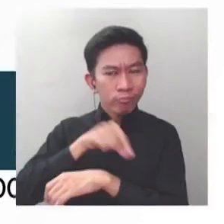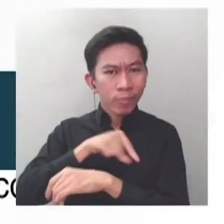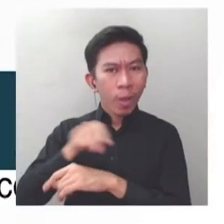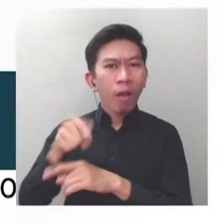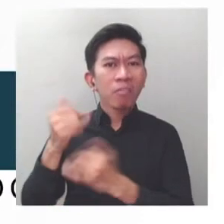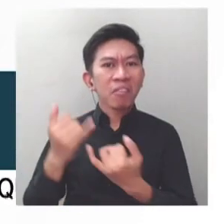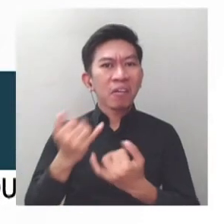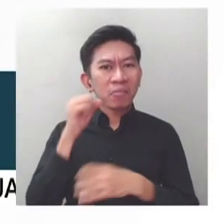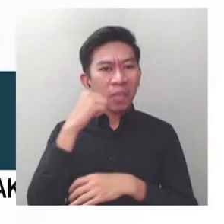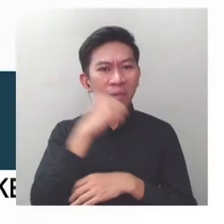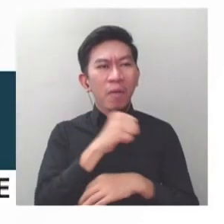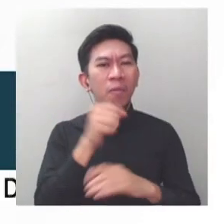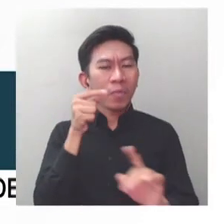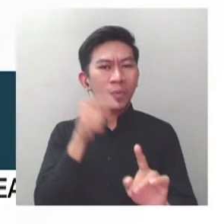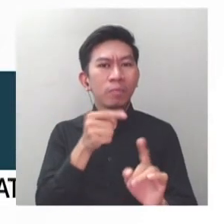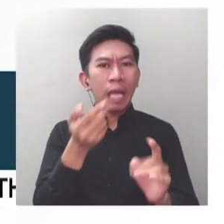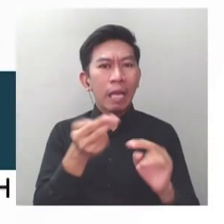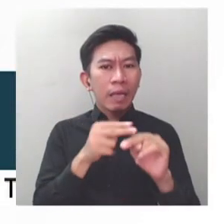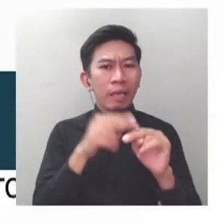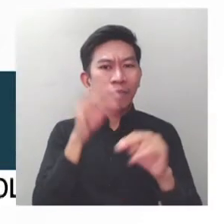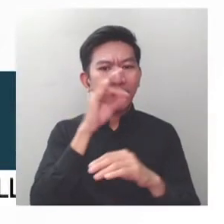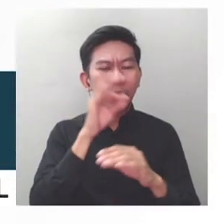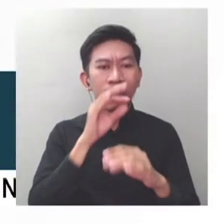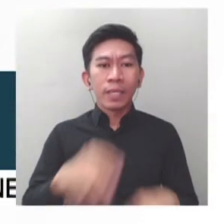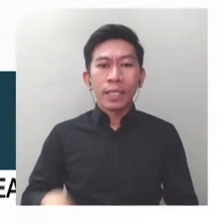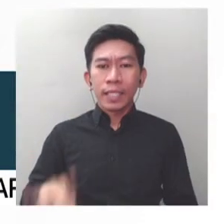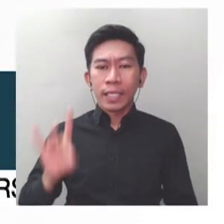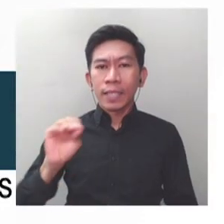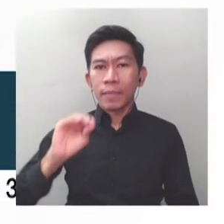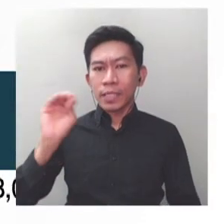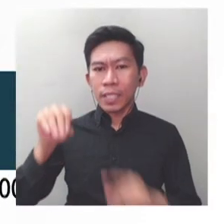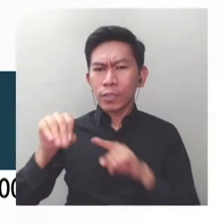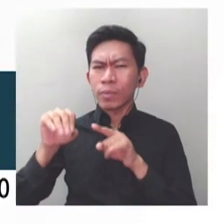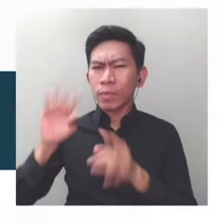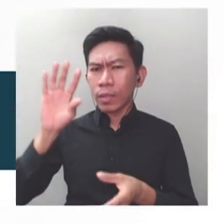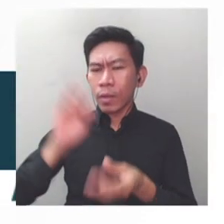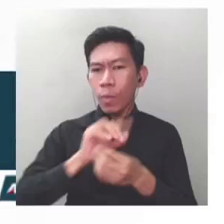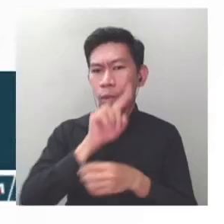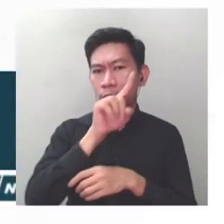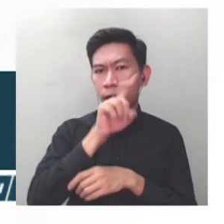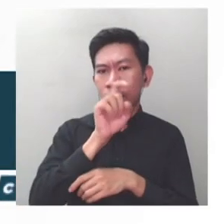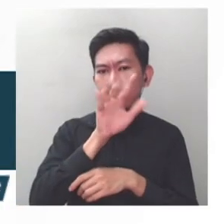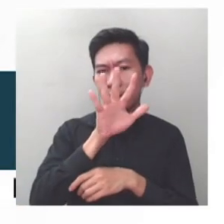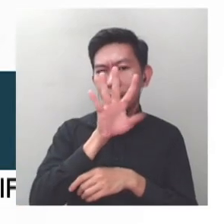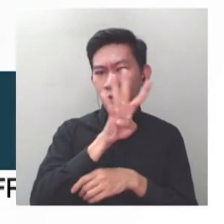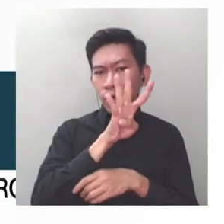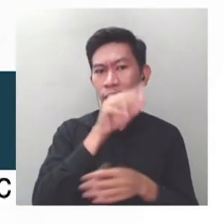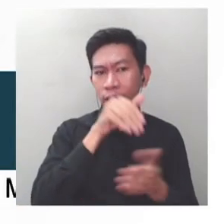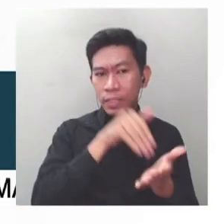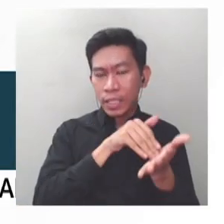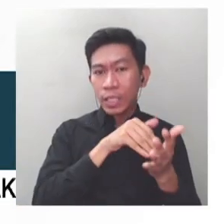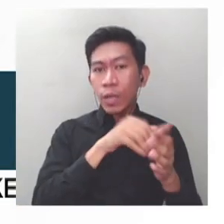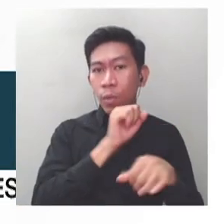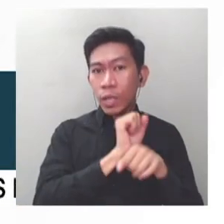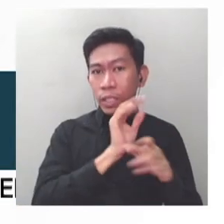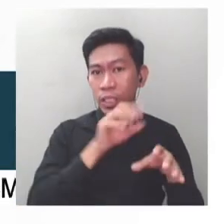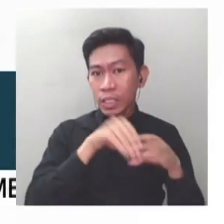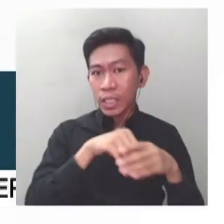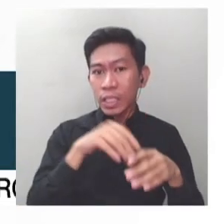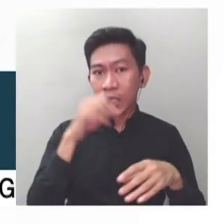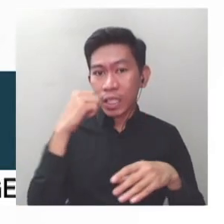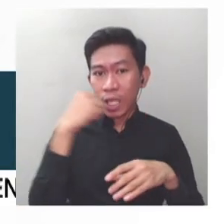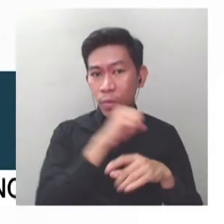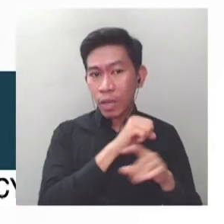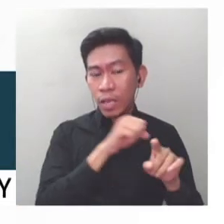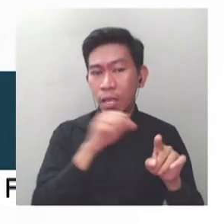Filipinos. 80% of over 154,000 overseas Filipino workers in Taiwan are working in